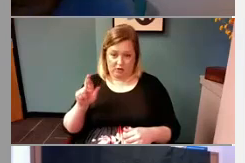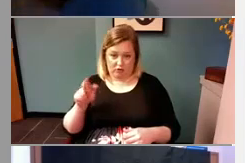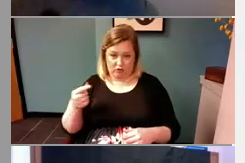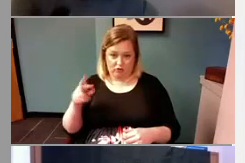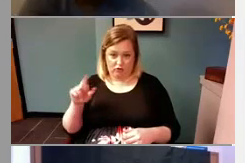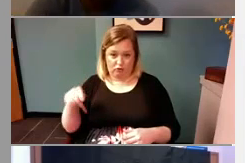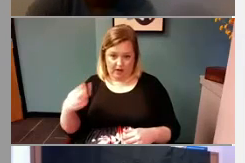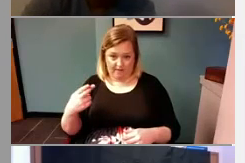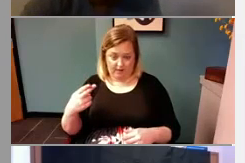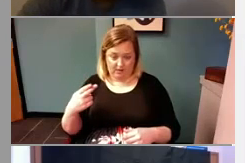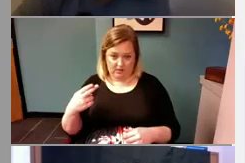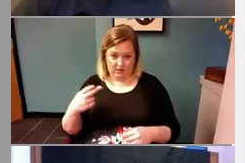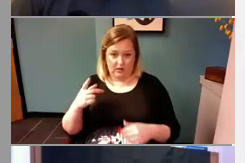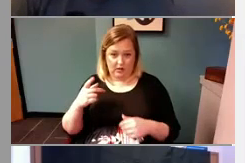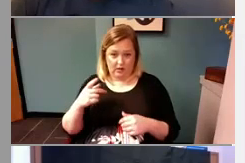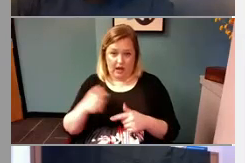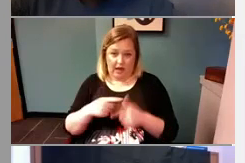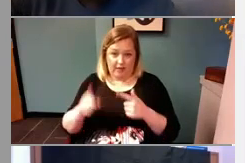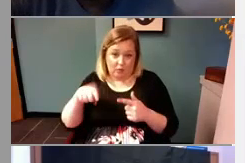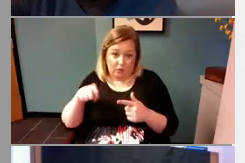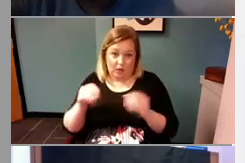than the 4 time slots.